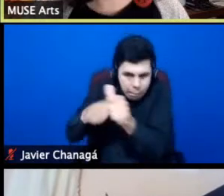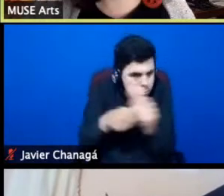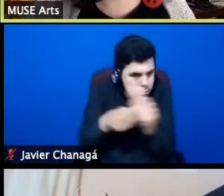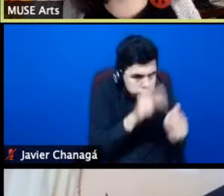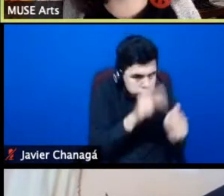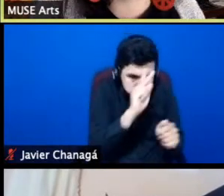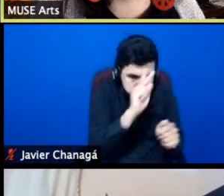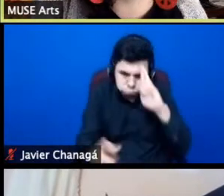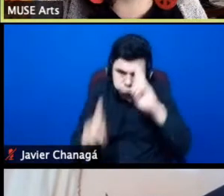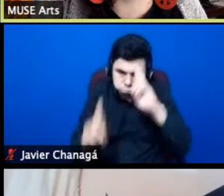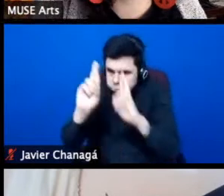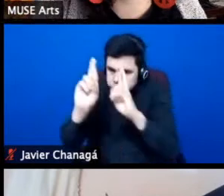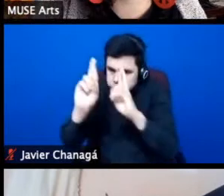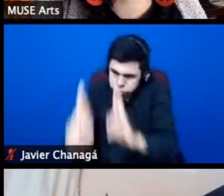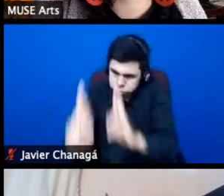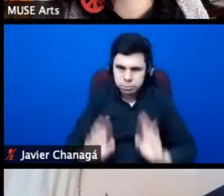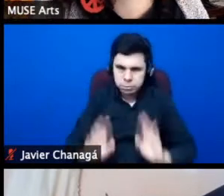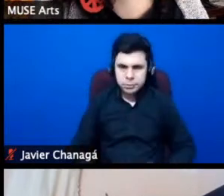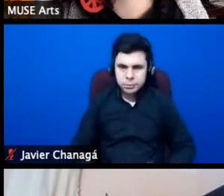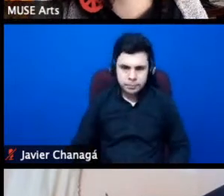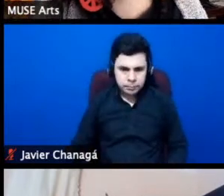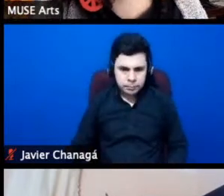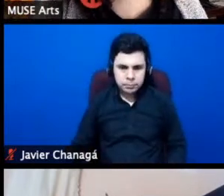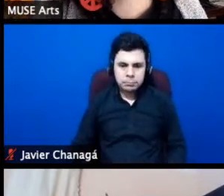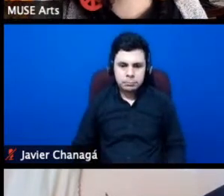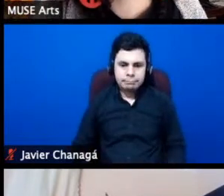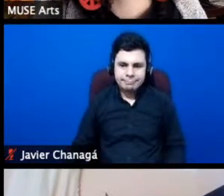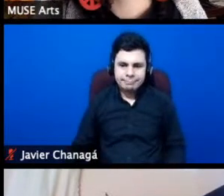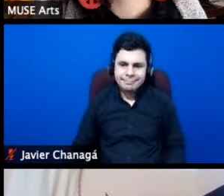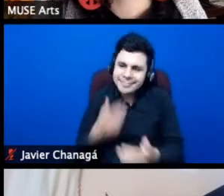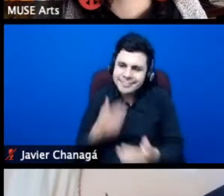Yeah, that's it. Peace.